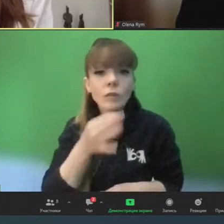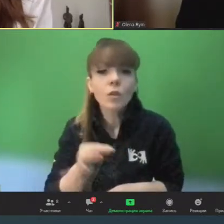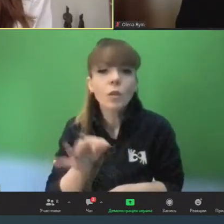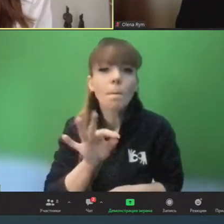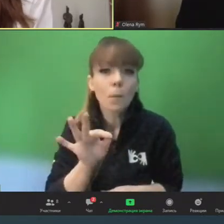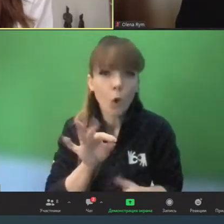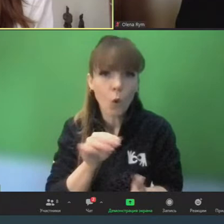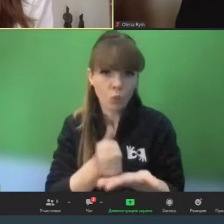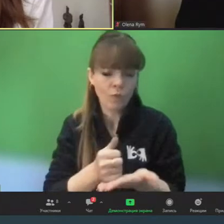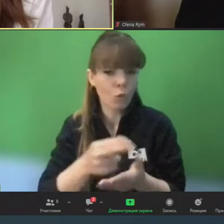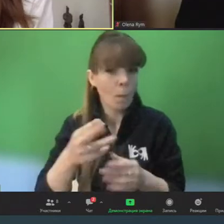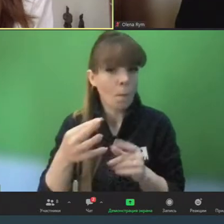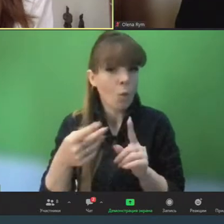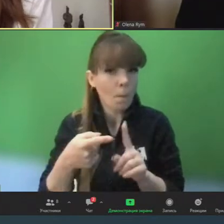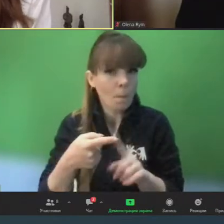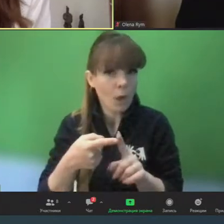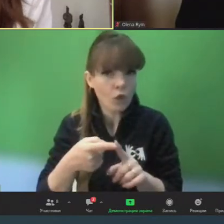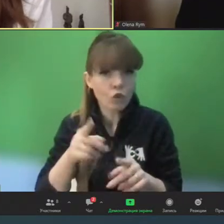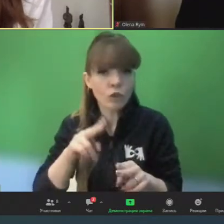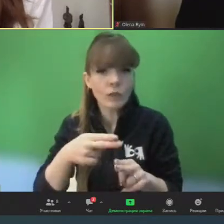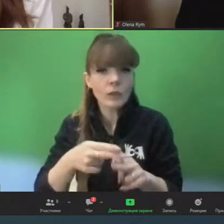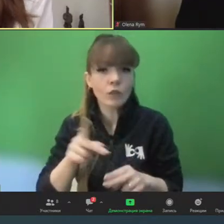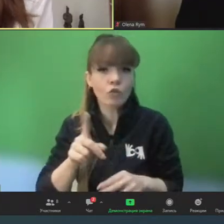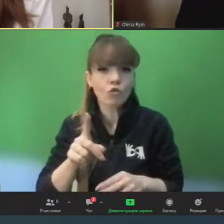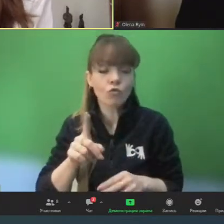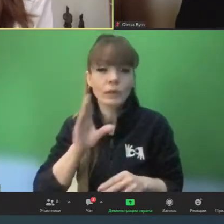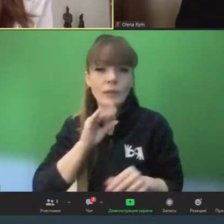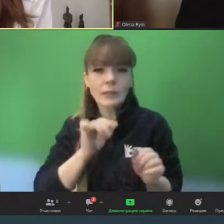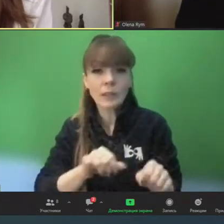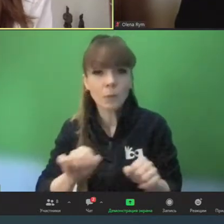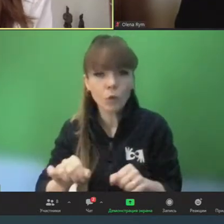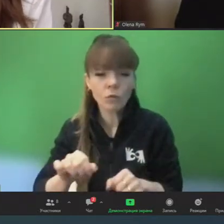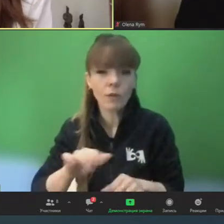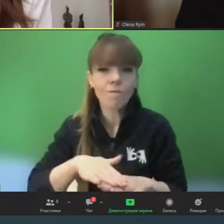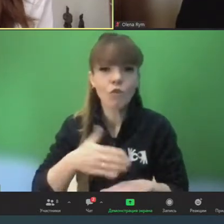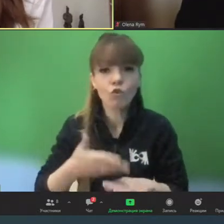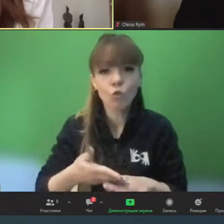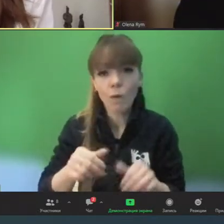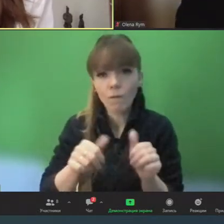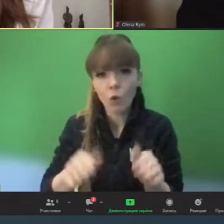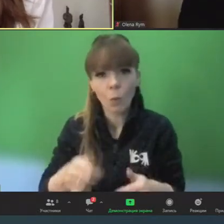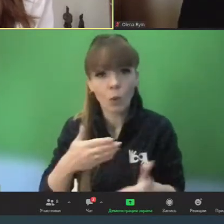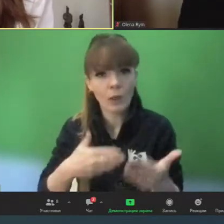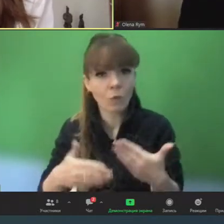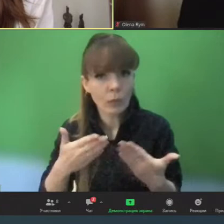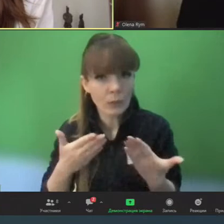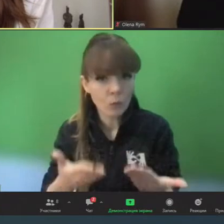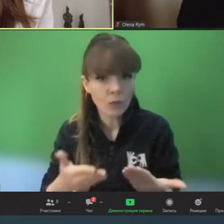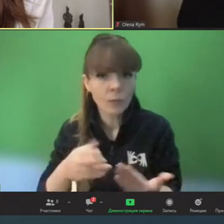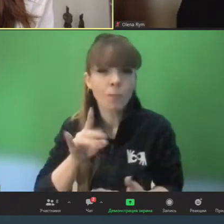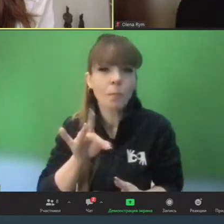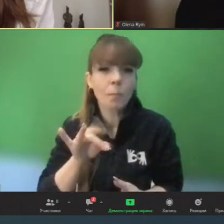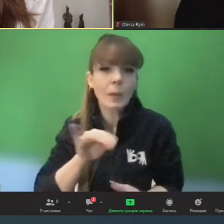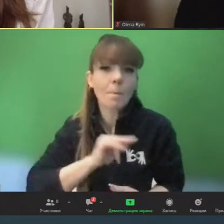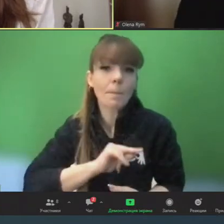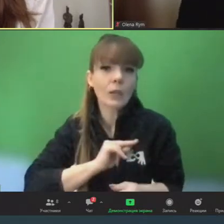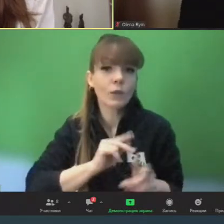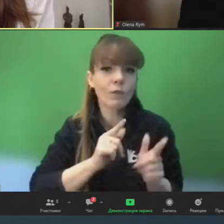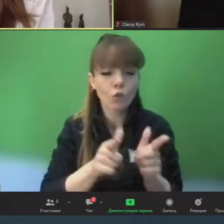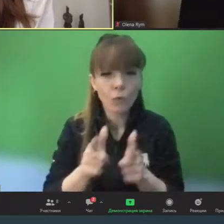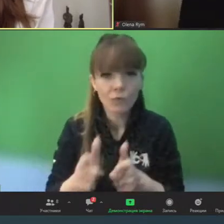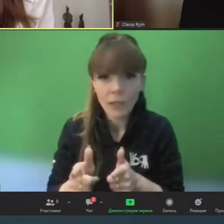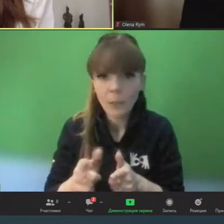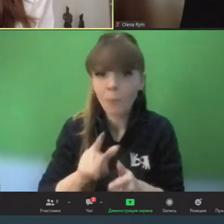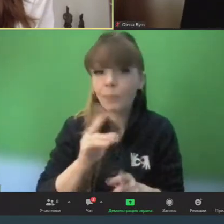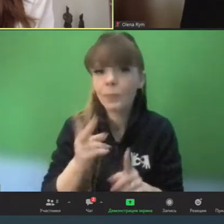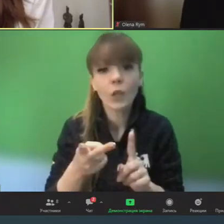main challenges include the prejudice against the people with heavy forms of